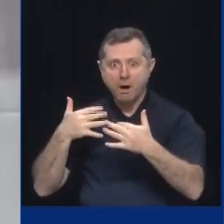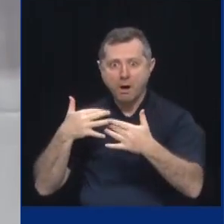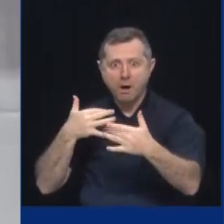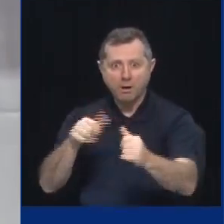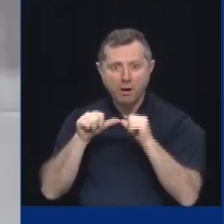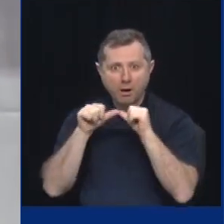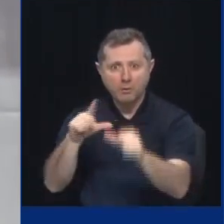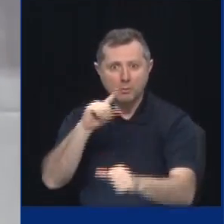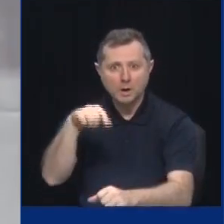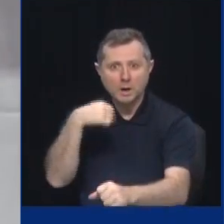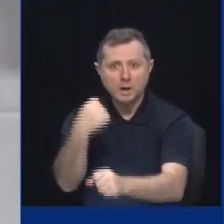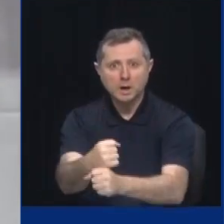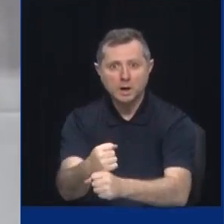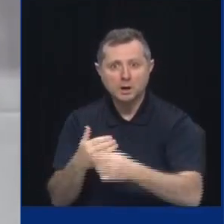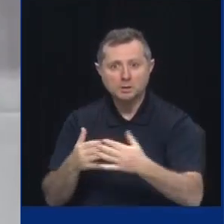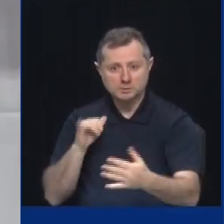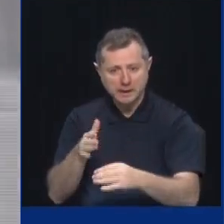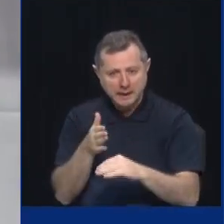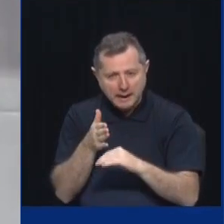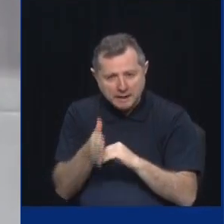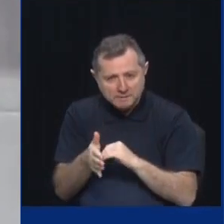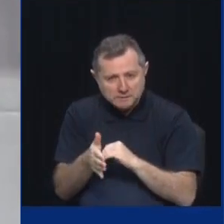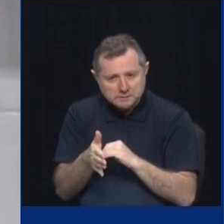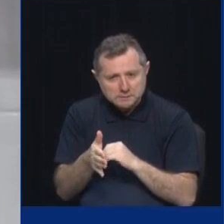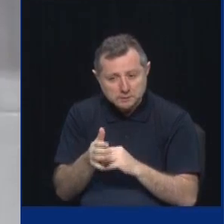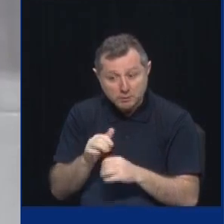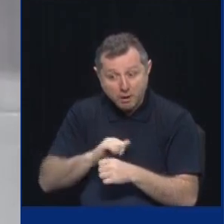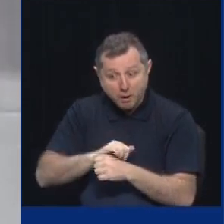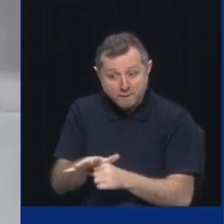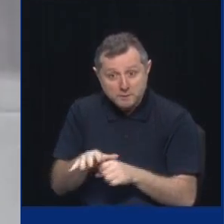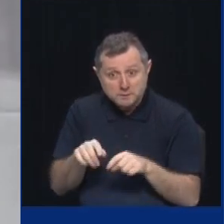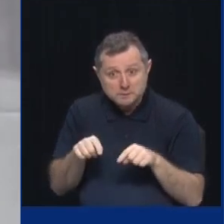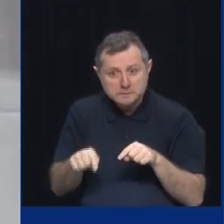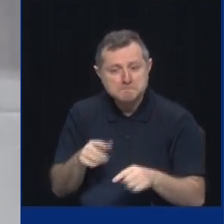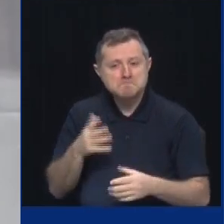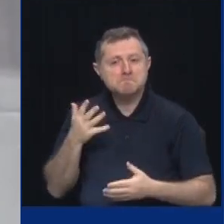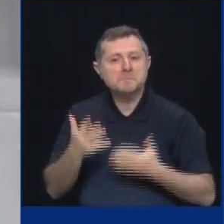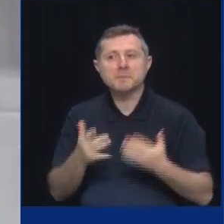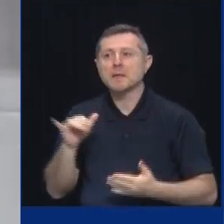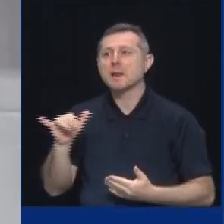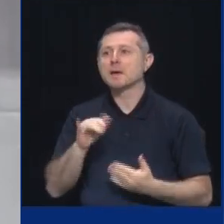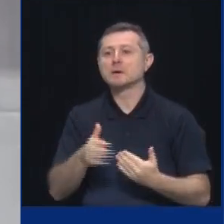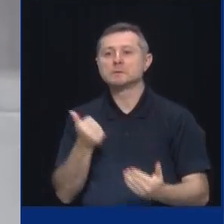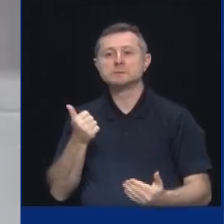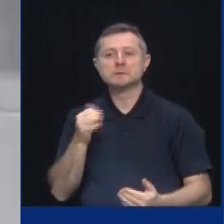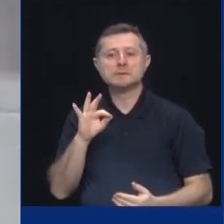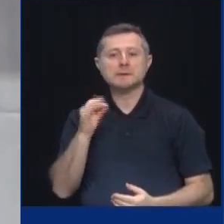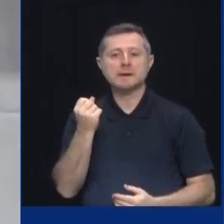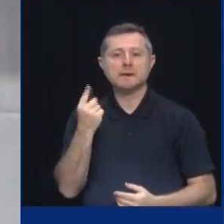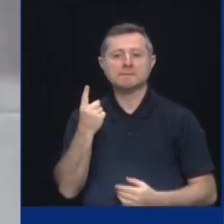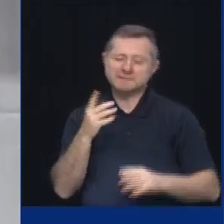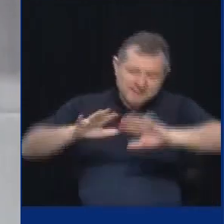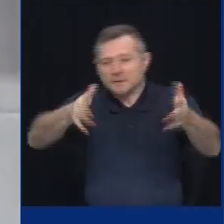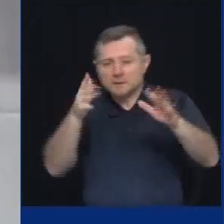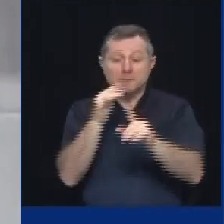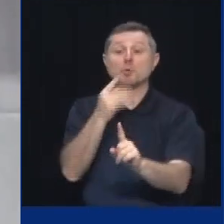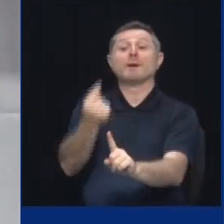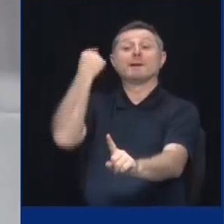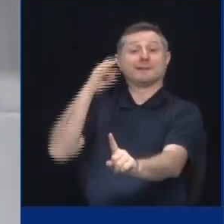moment is much like the post 9/11 moment when you think about it. COVID hit New